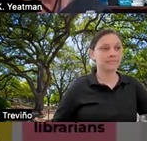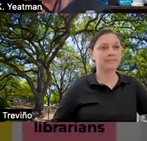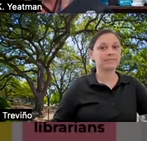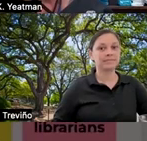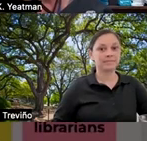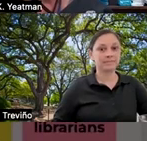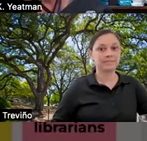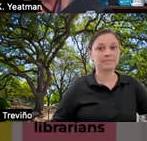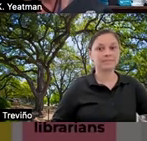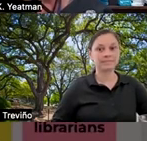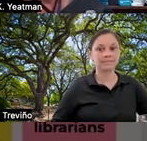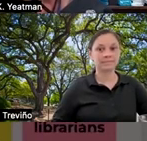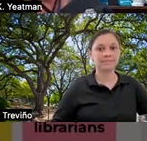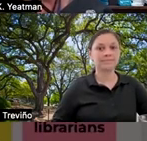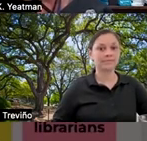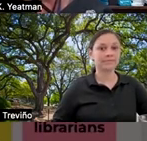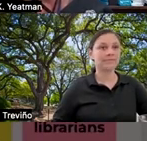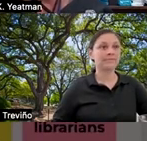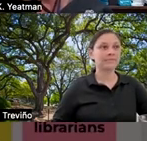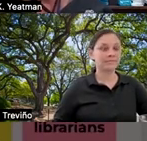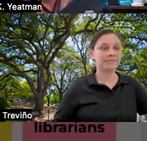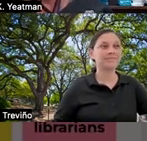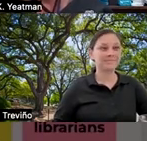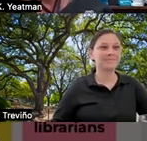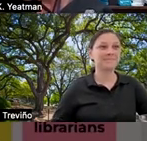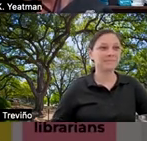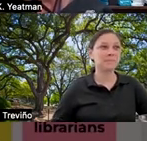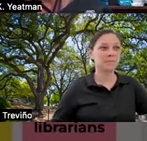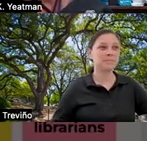platforms and the digital world